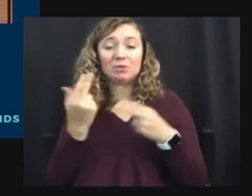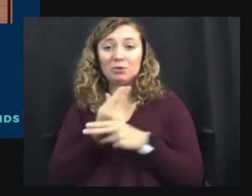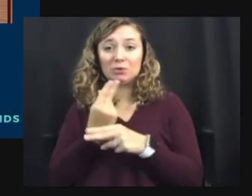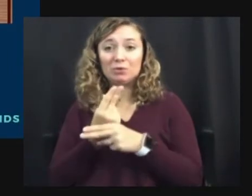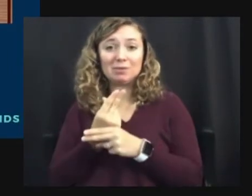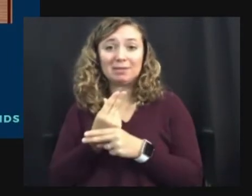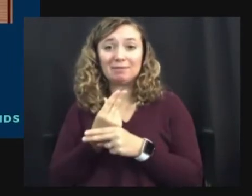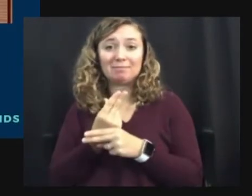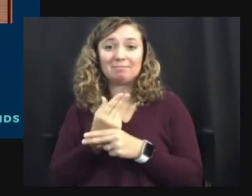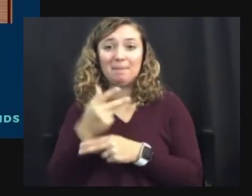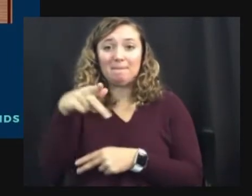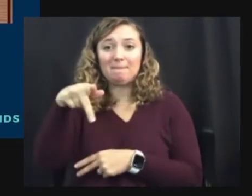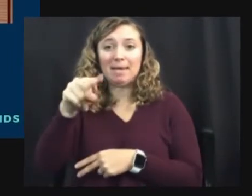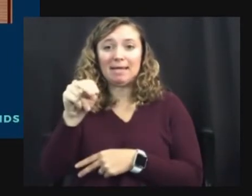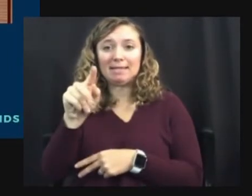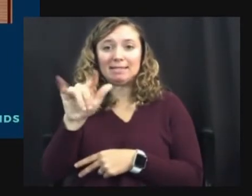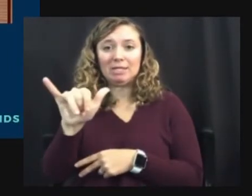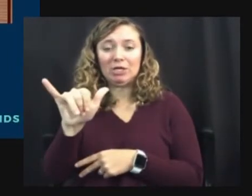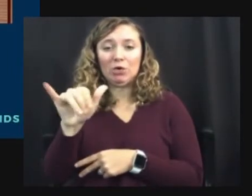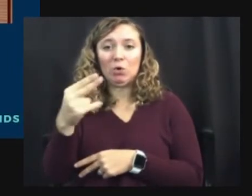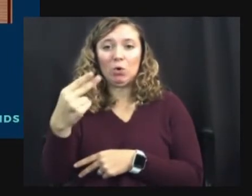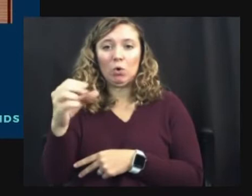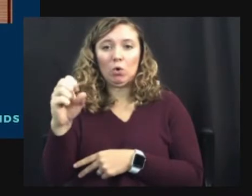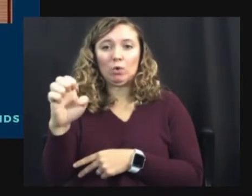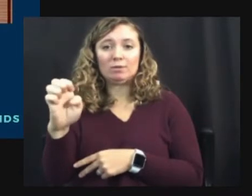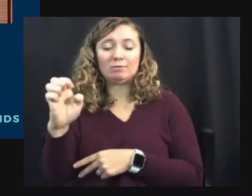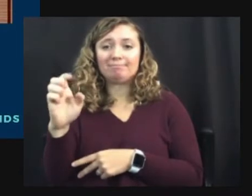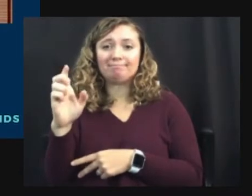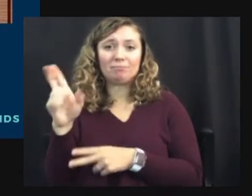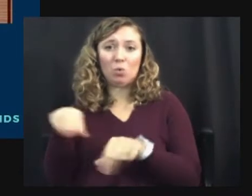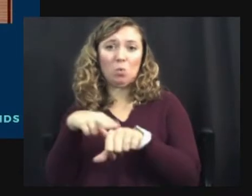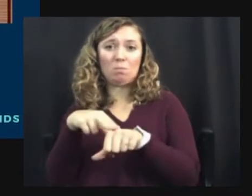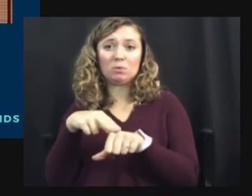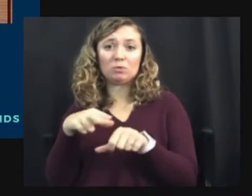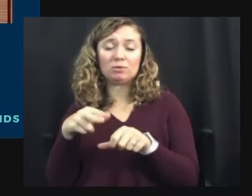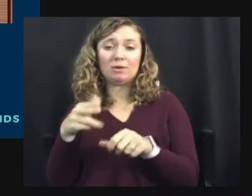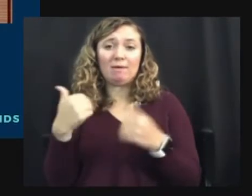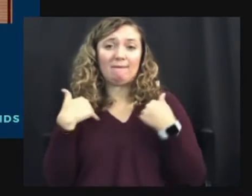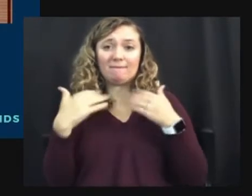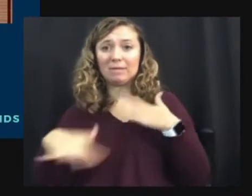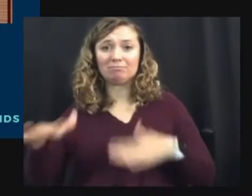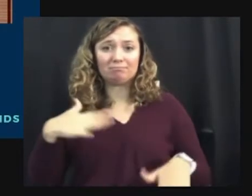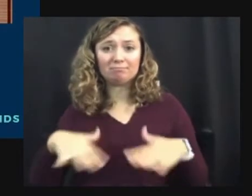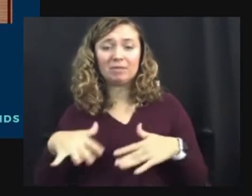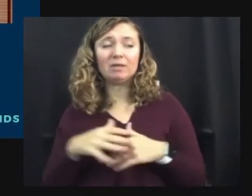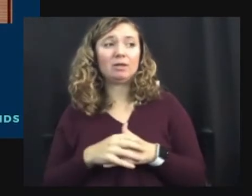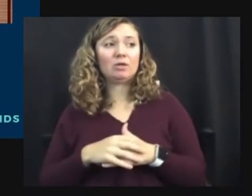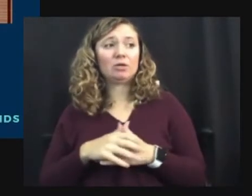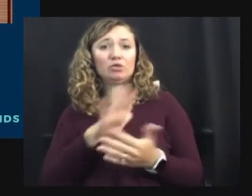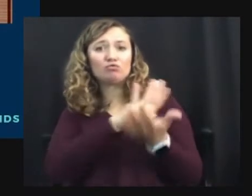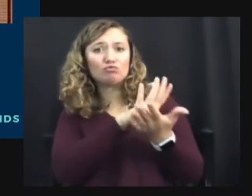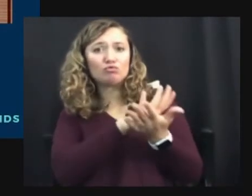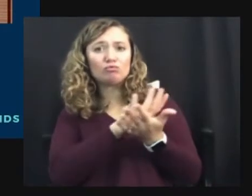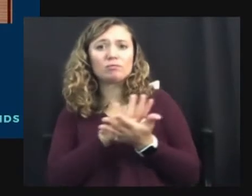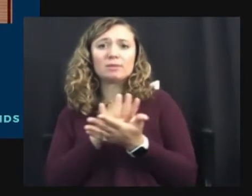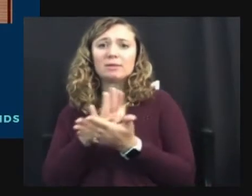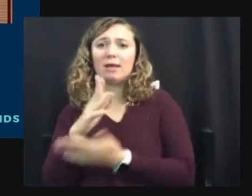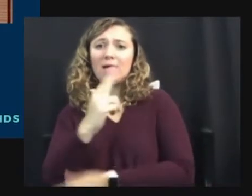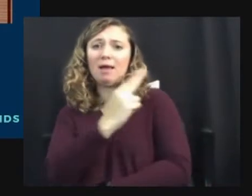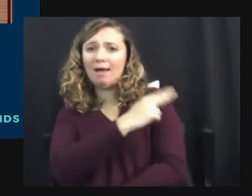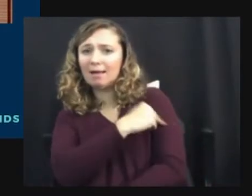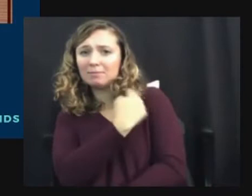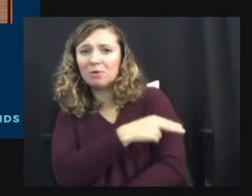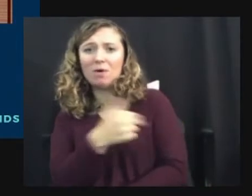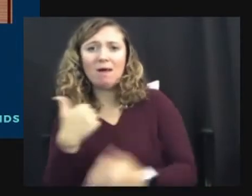pantyhose as the norm of the dress code. Schools and hospitals often had a smoking